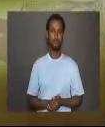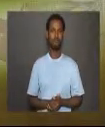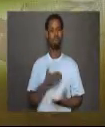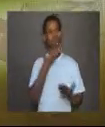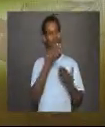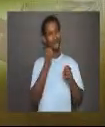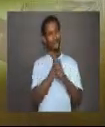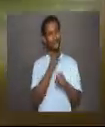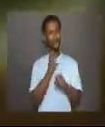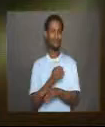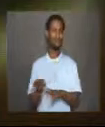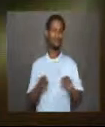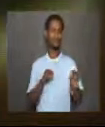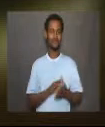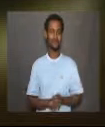Good work, everyone.